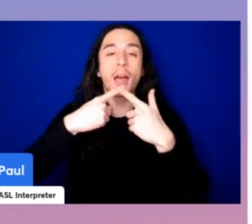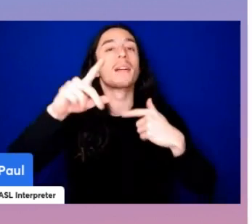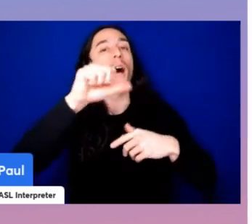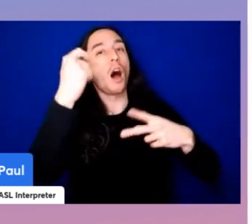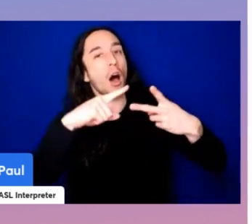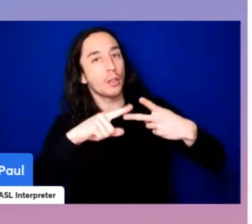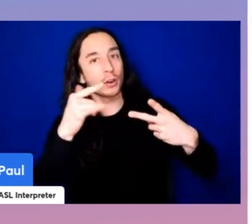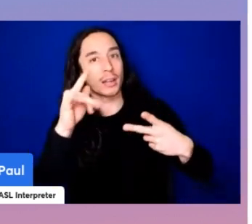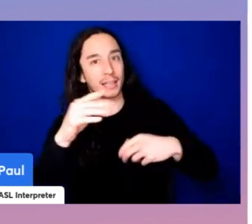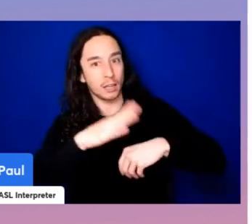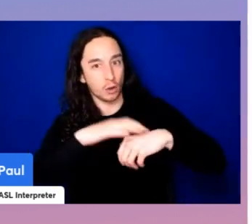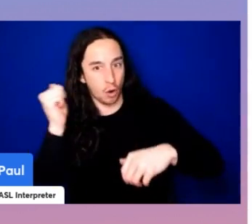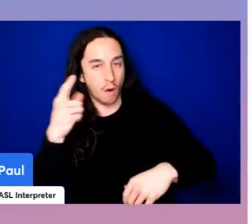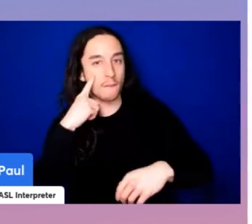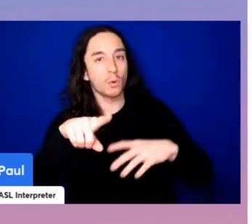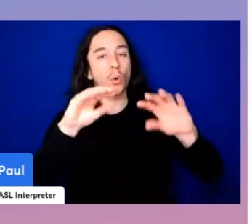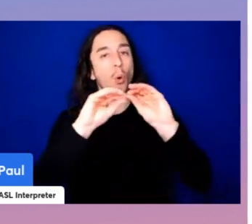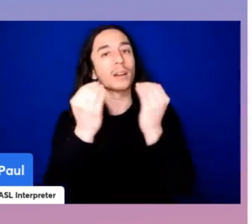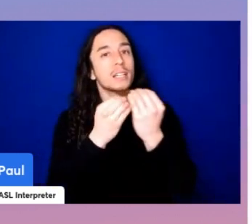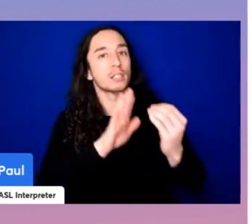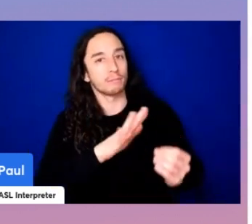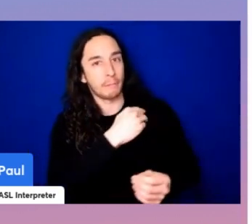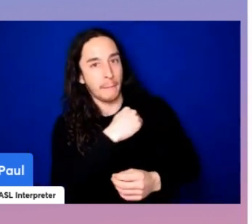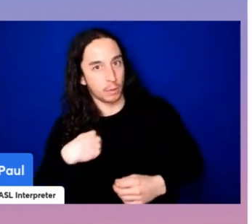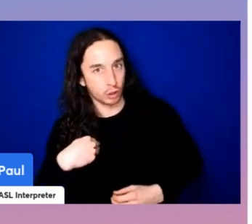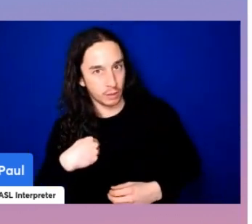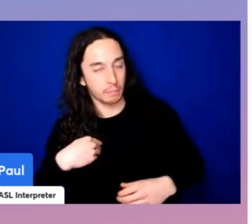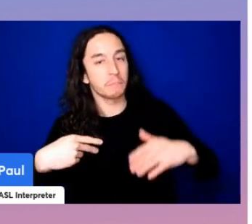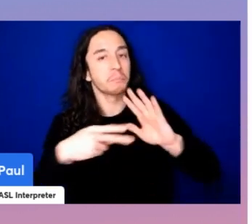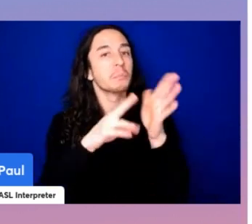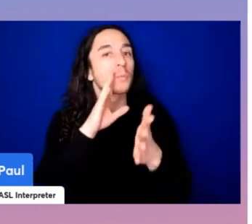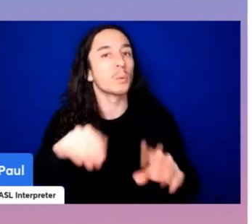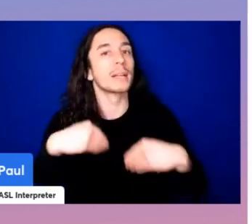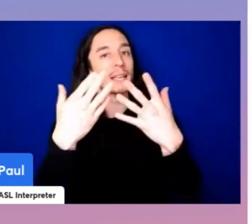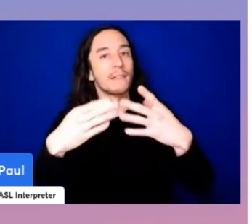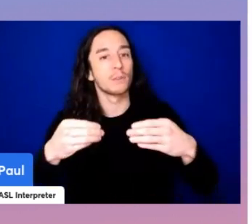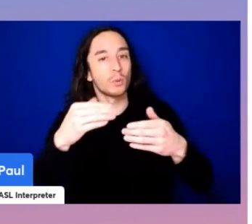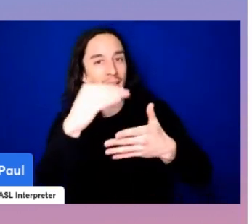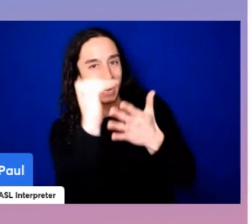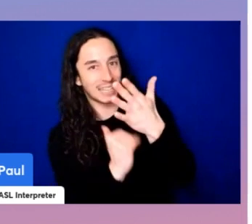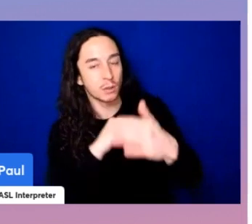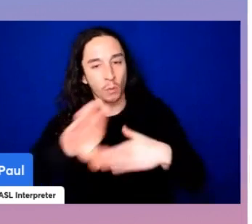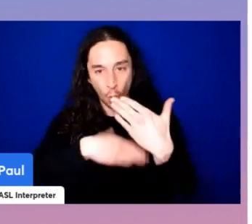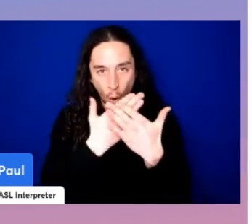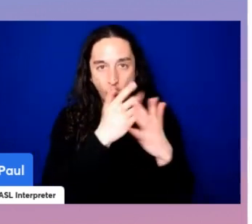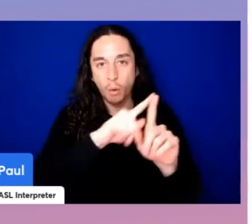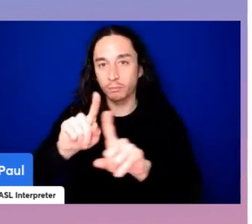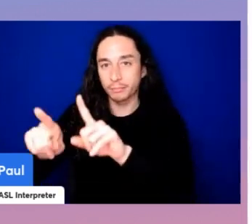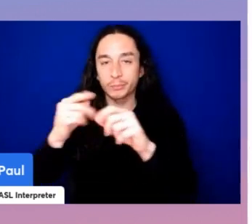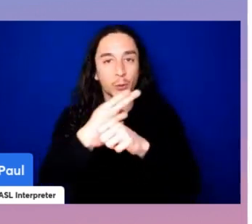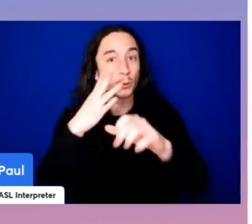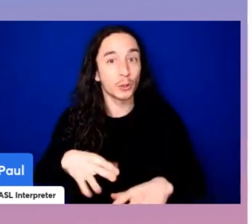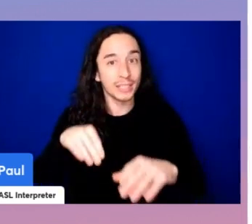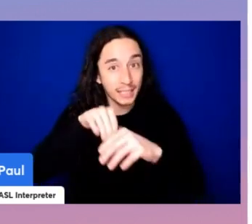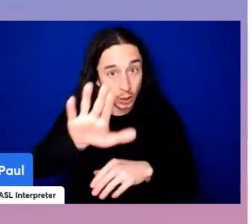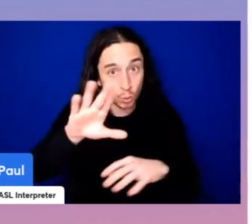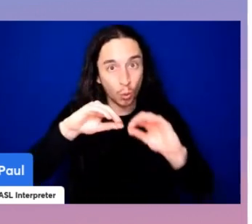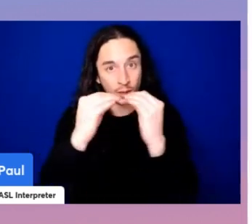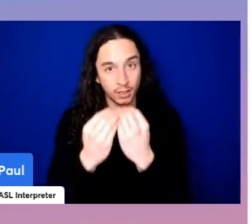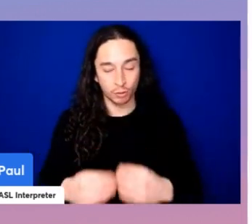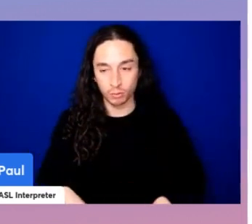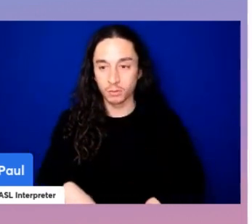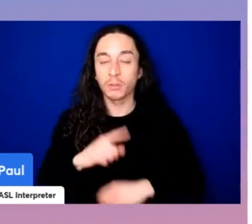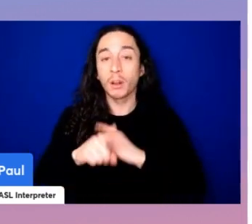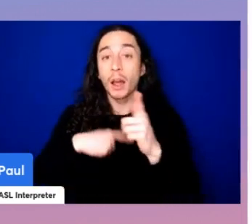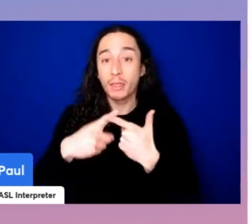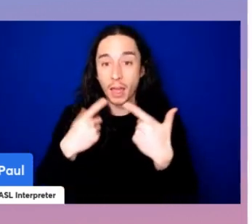to organization memberships, which will give you a list of all of the users in your organization. And then we